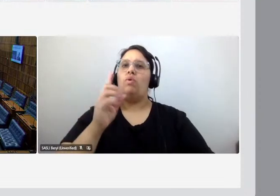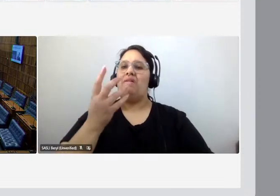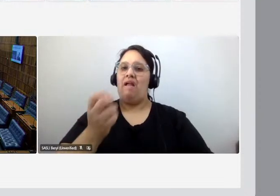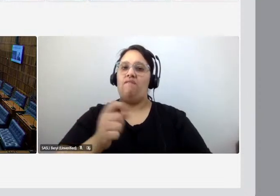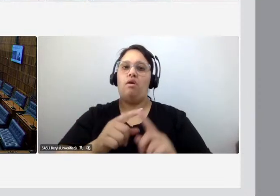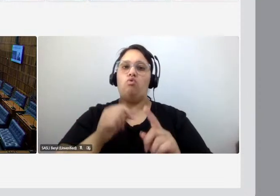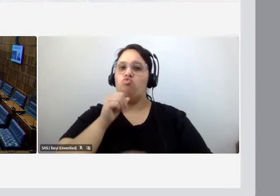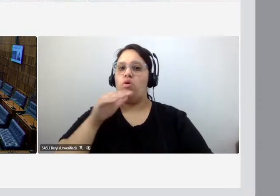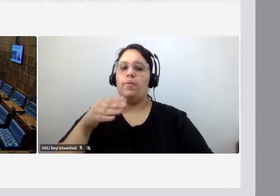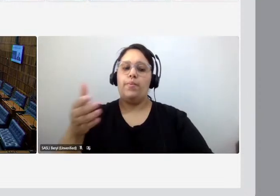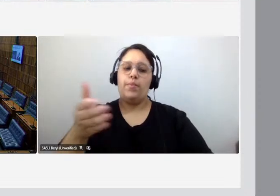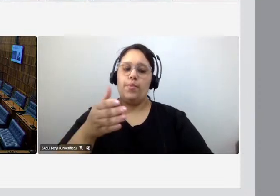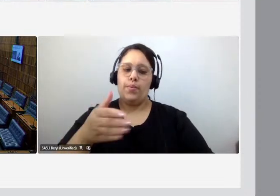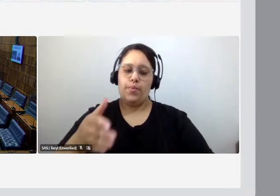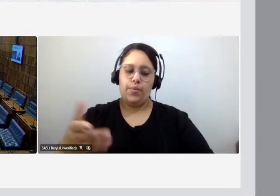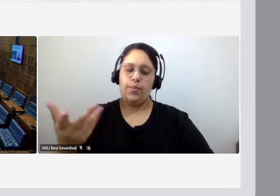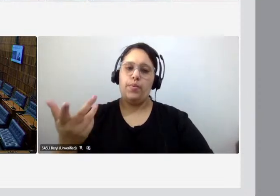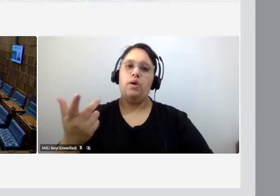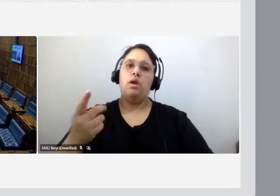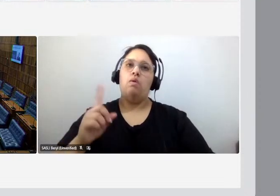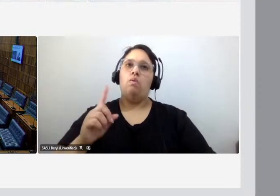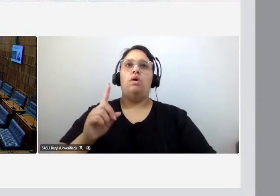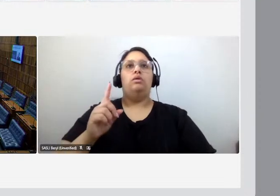not out there, and what